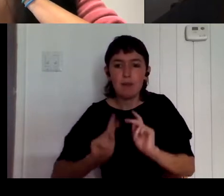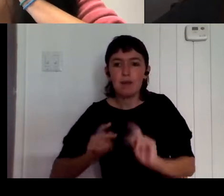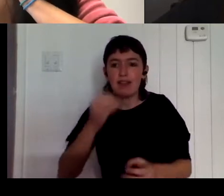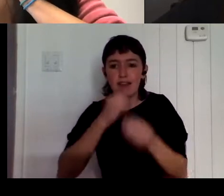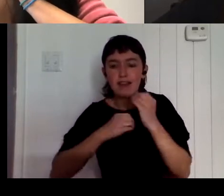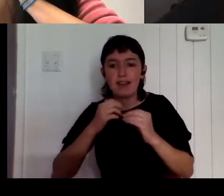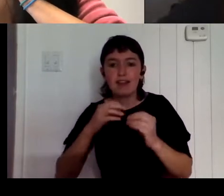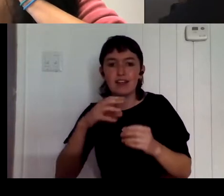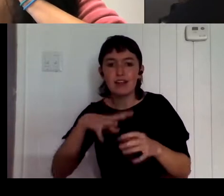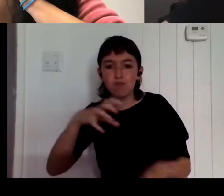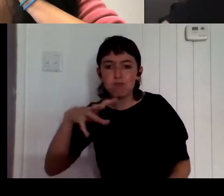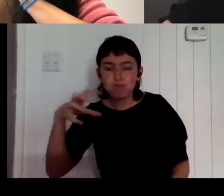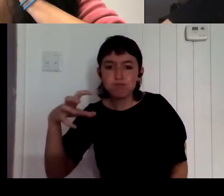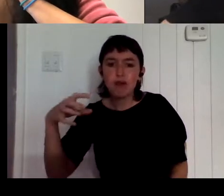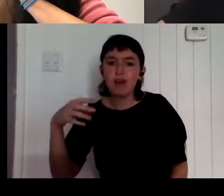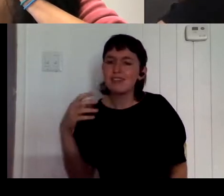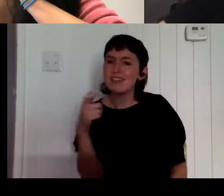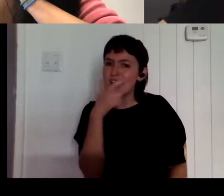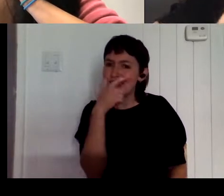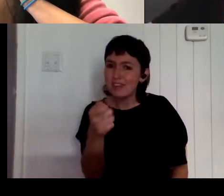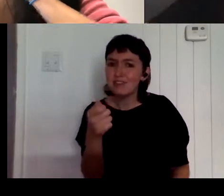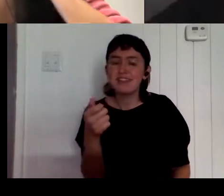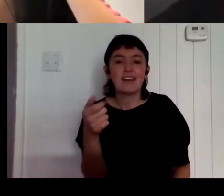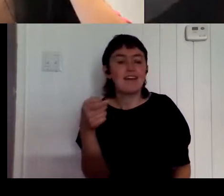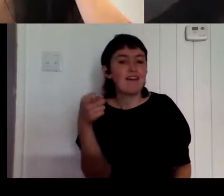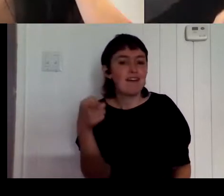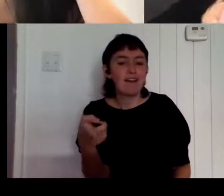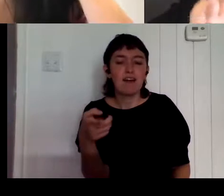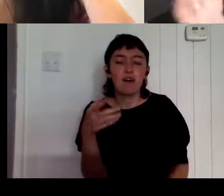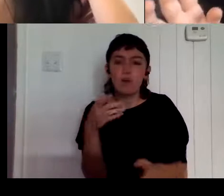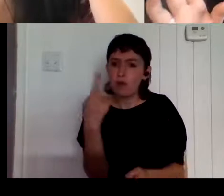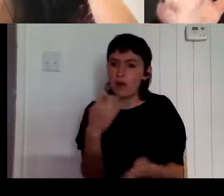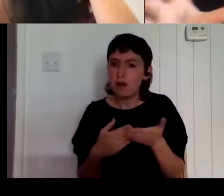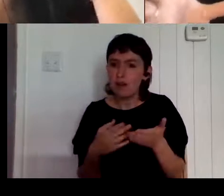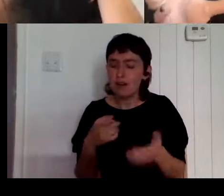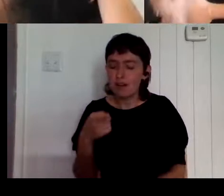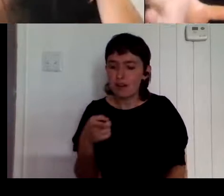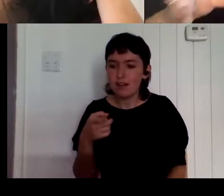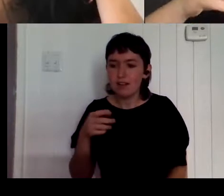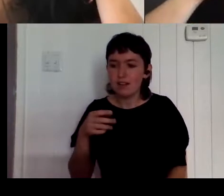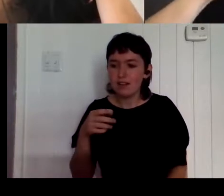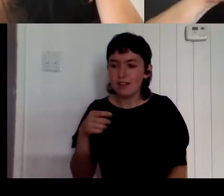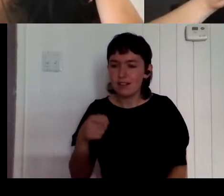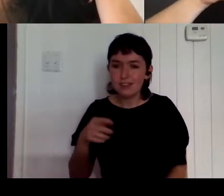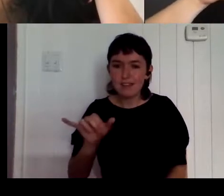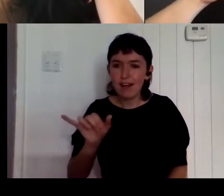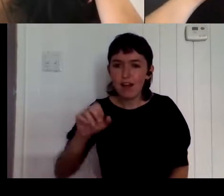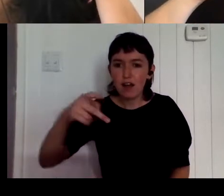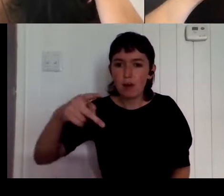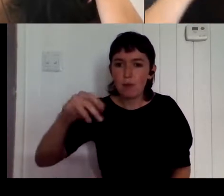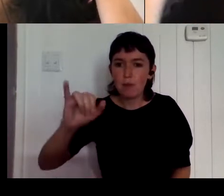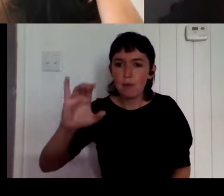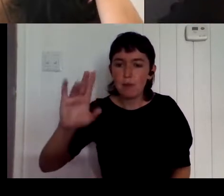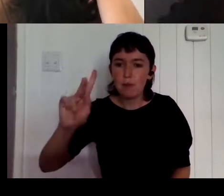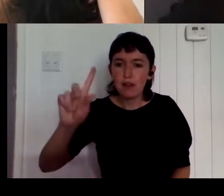interesting. Um, one of the parts, basically it almost made it sound like pickle, like inconsistency. Like they said that you kind of crunched